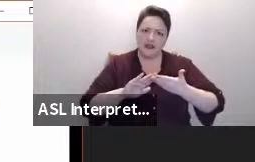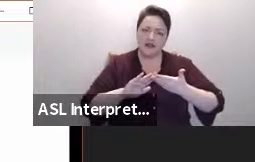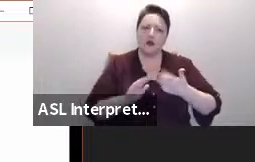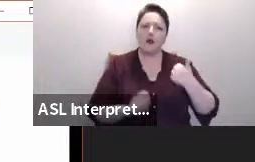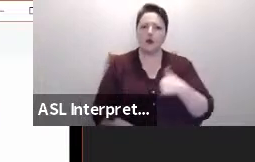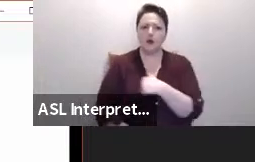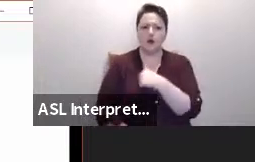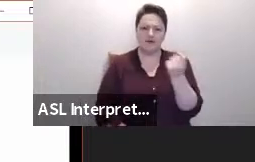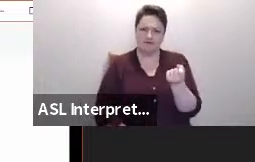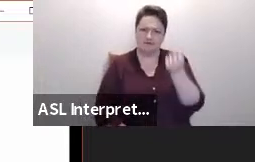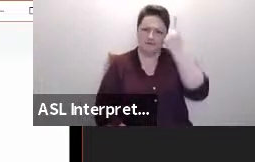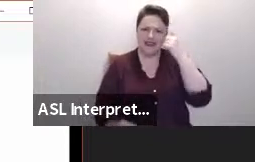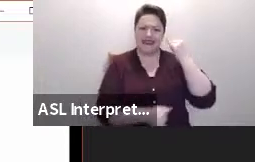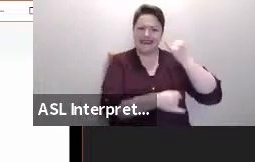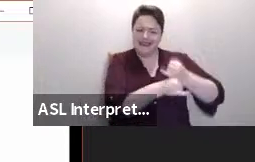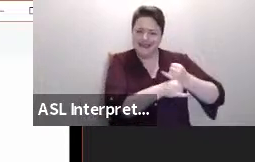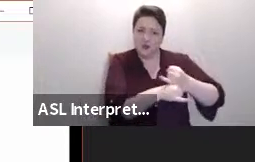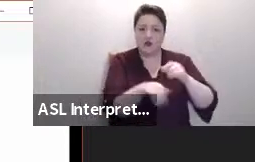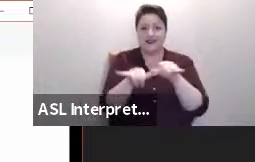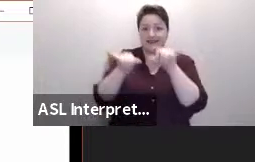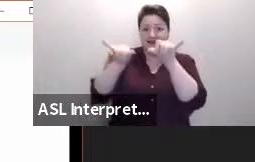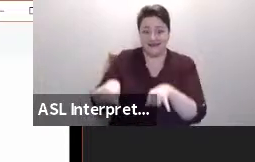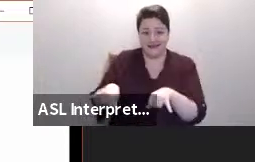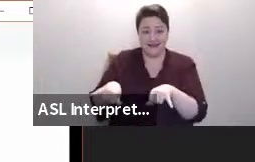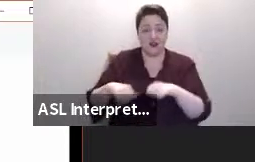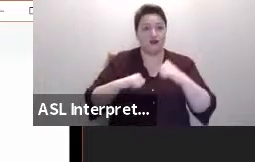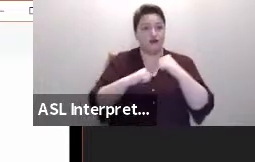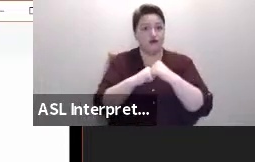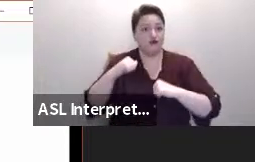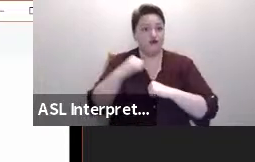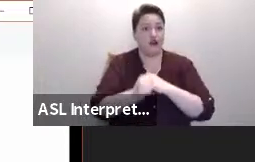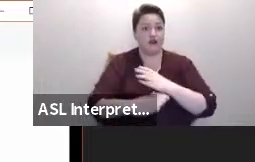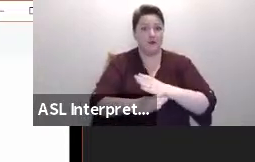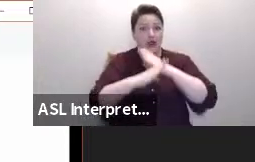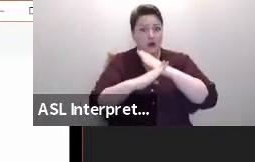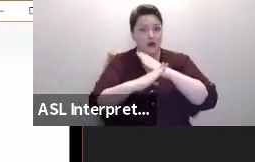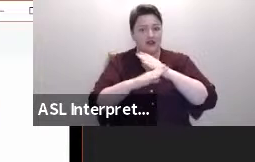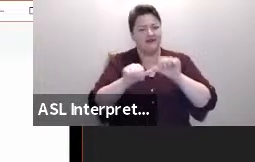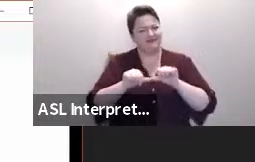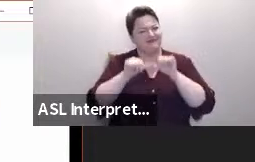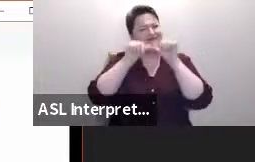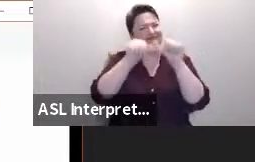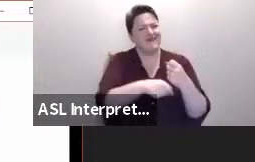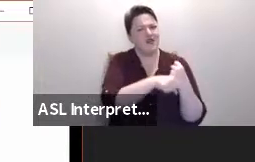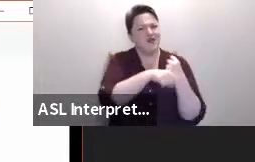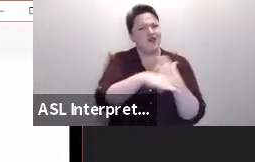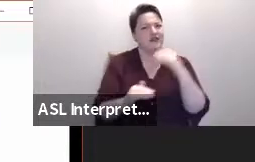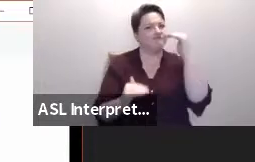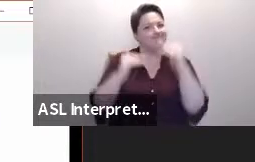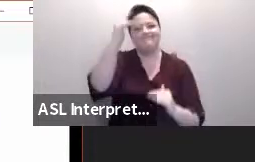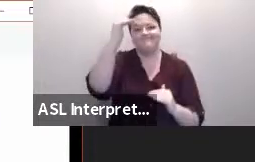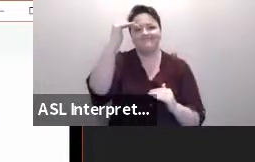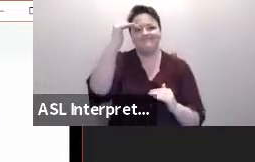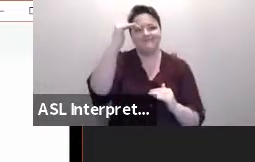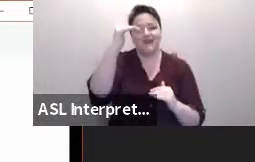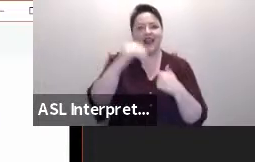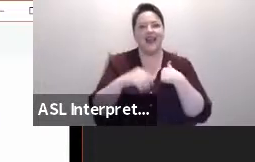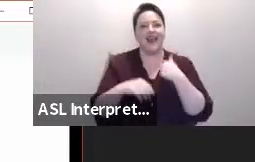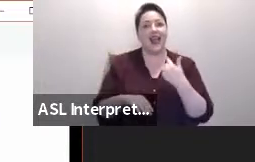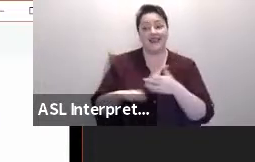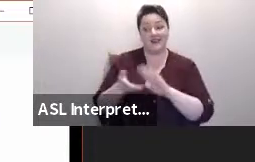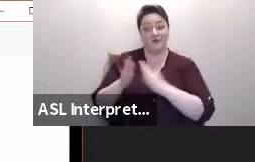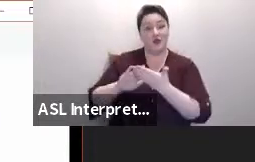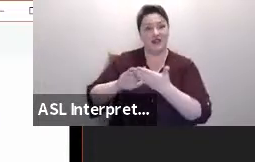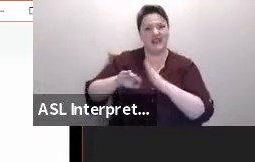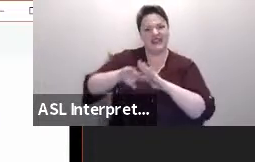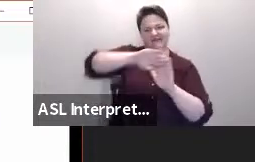institutional, systematic, and structural barriers that perpetuate inequity that have silenced the voices of communities